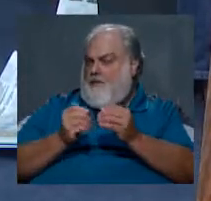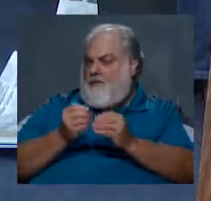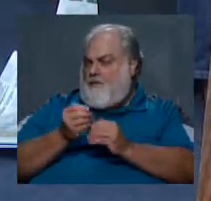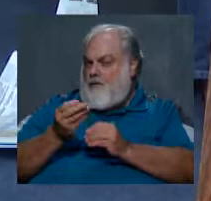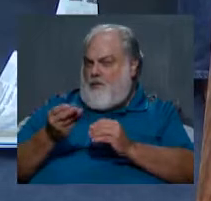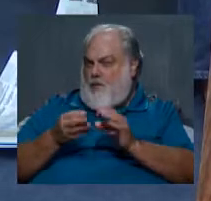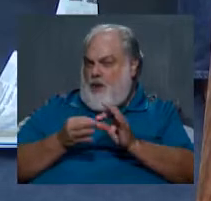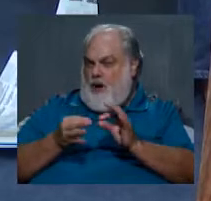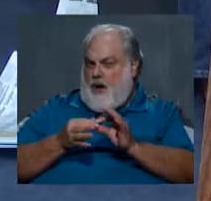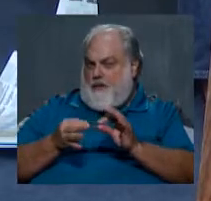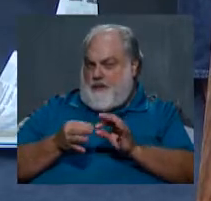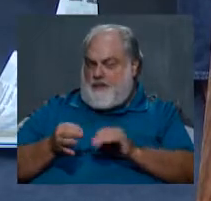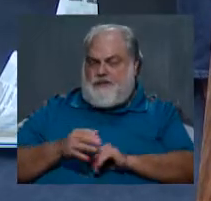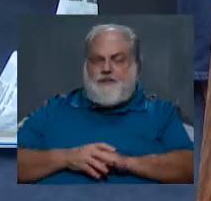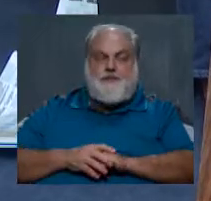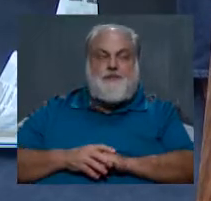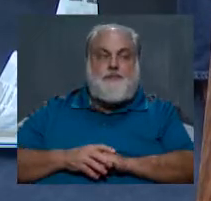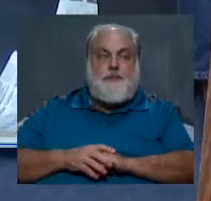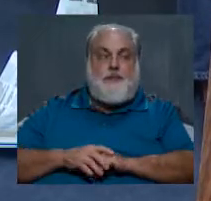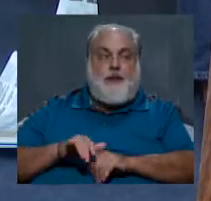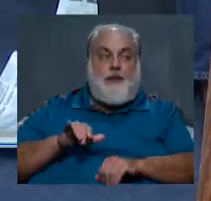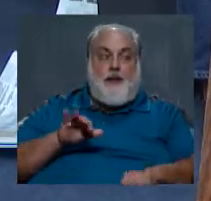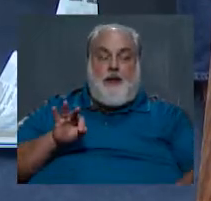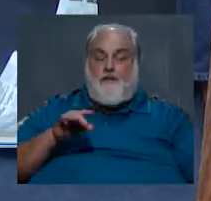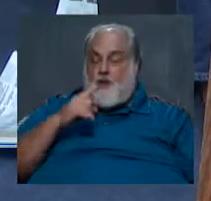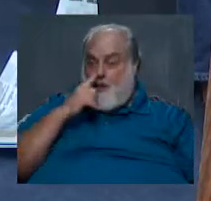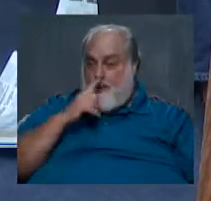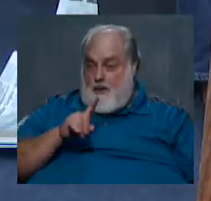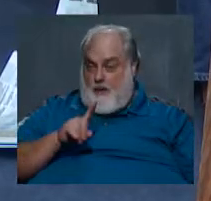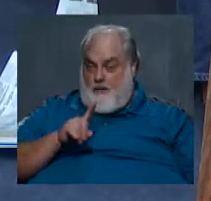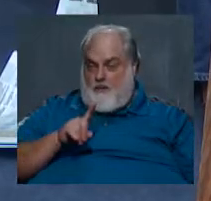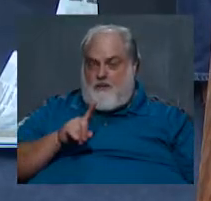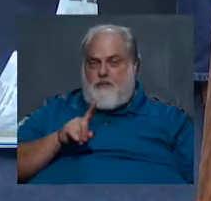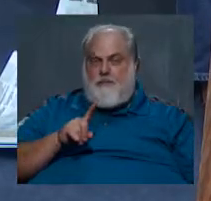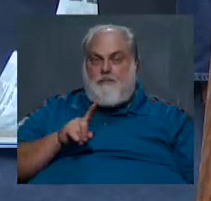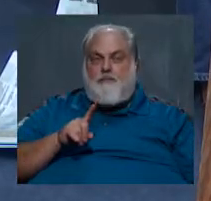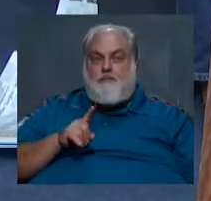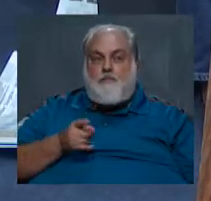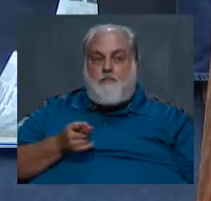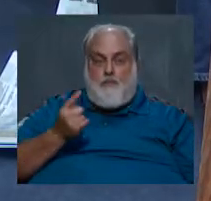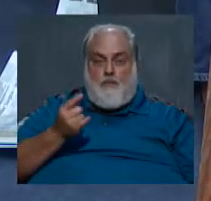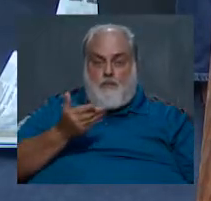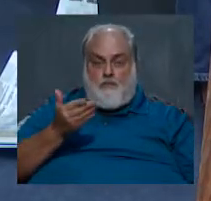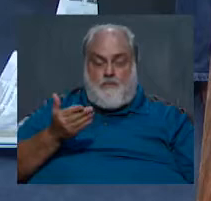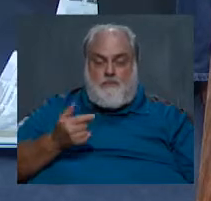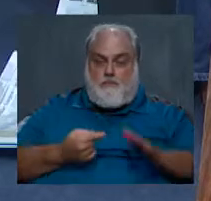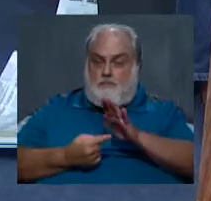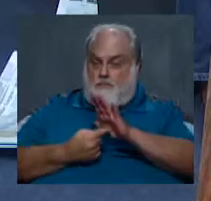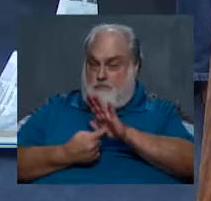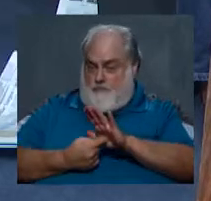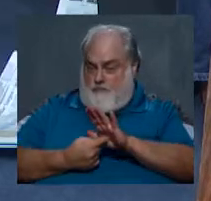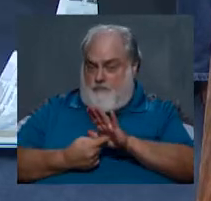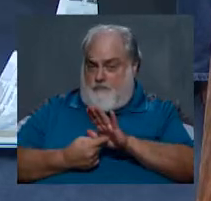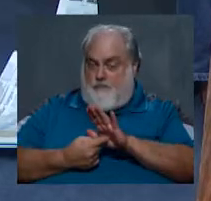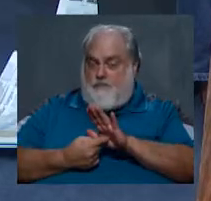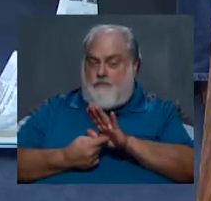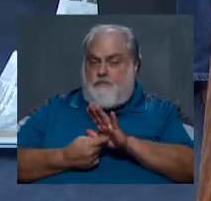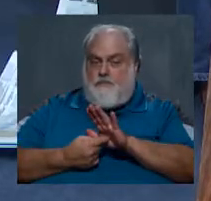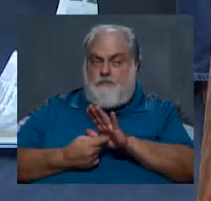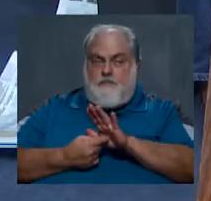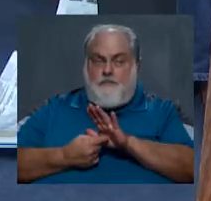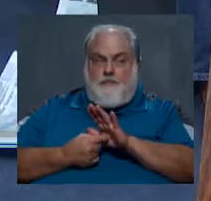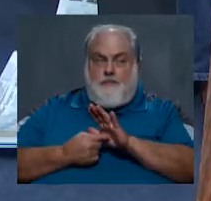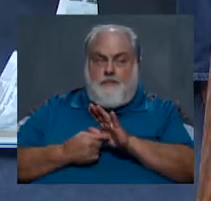want to touch on. If we could, yes, bring up this site plan here. One of the things I wanted to say was